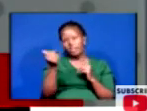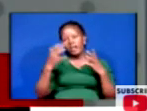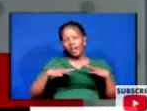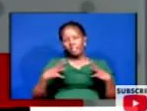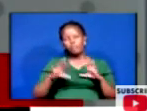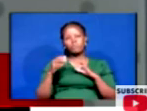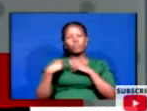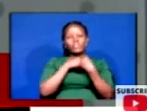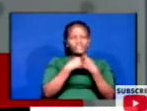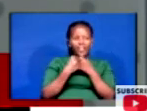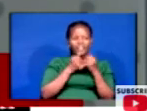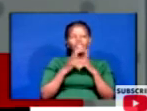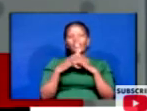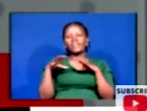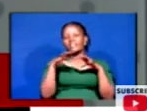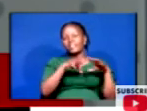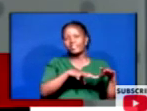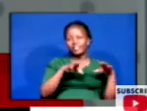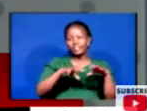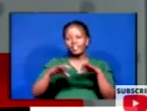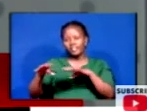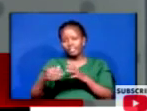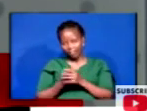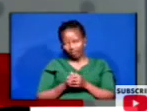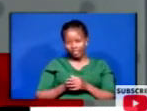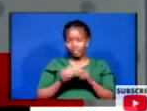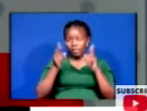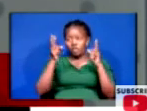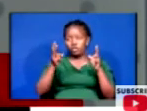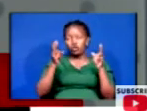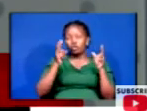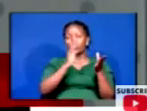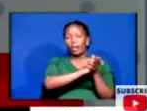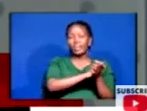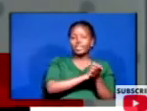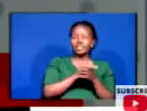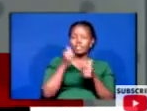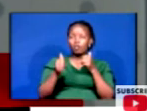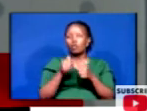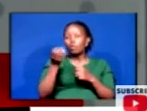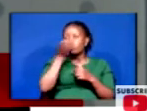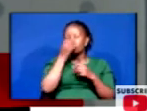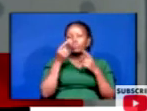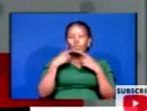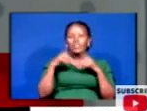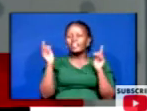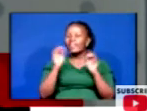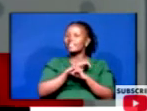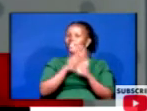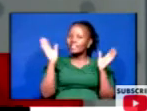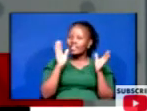the country going forward. Okay. On the issue of the handshake, which he has said very clearly that that is not something he will advocate